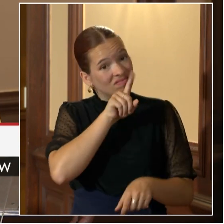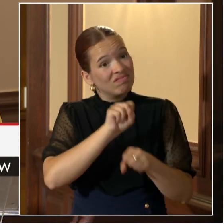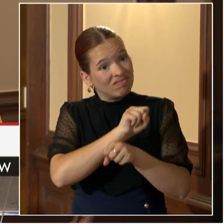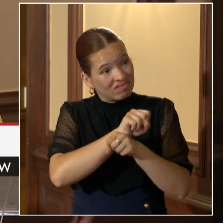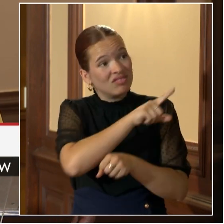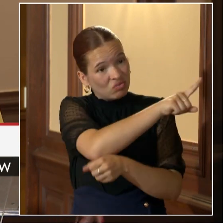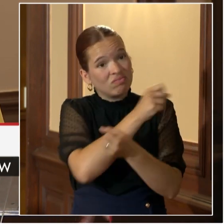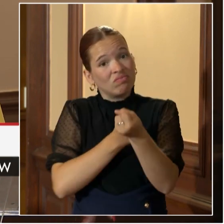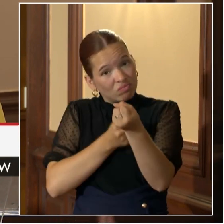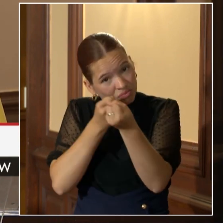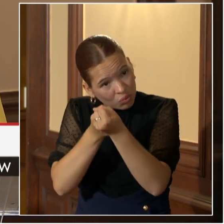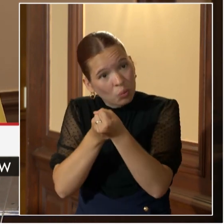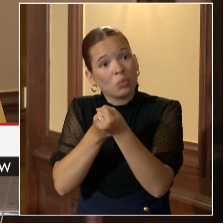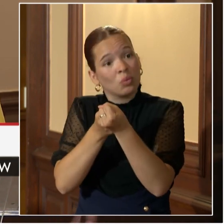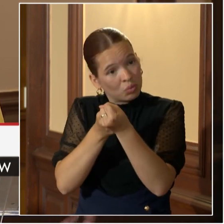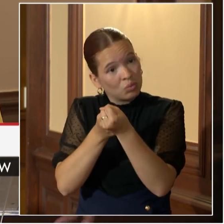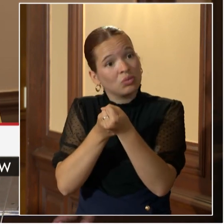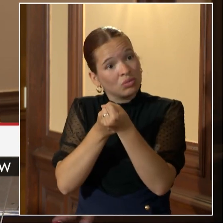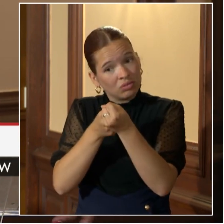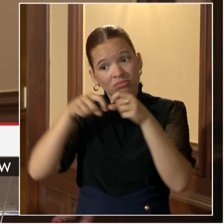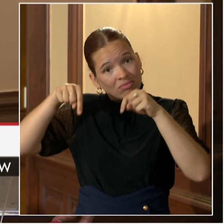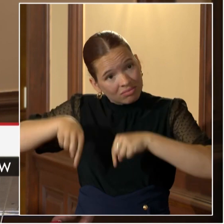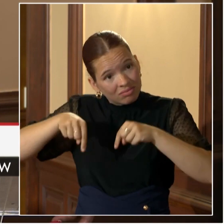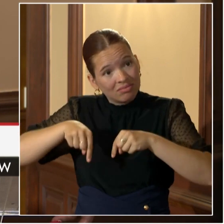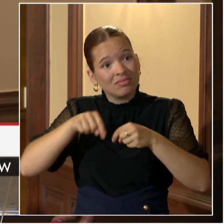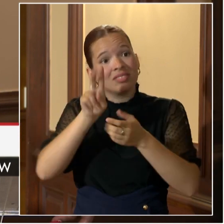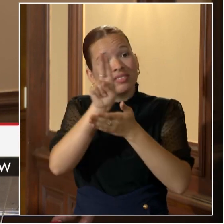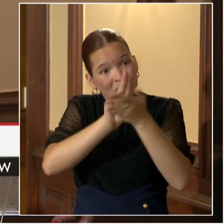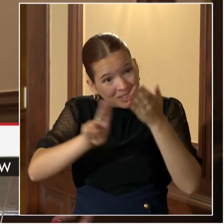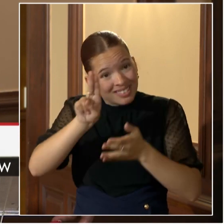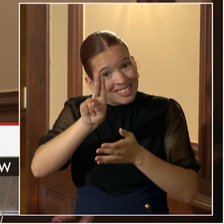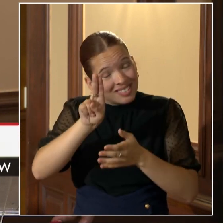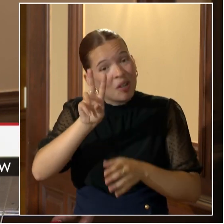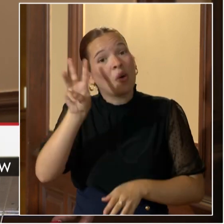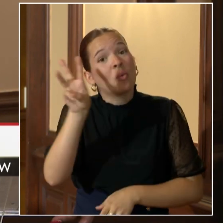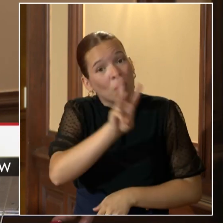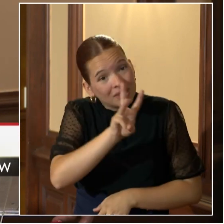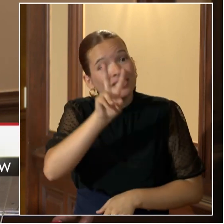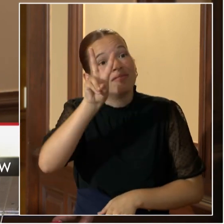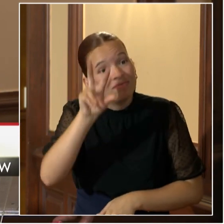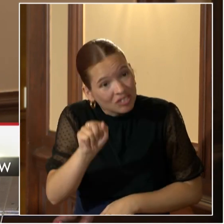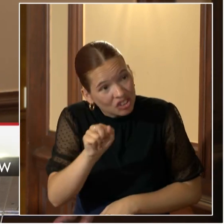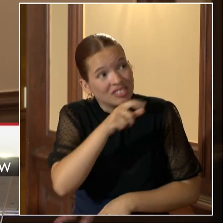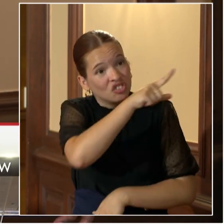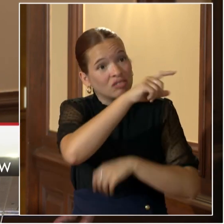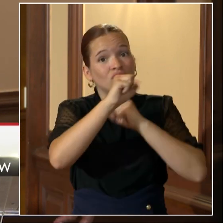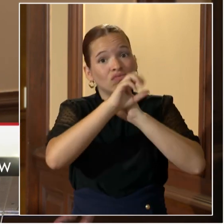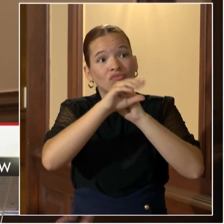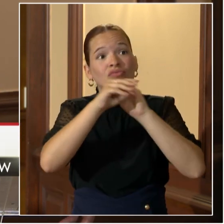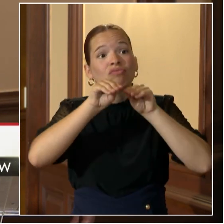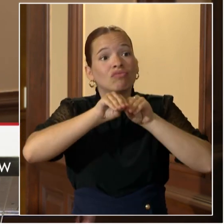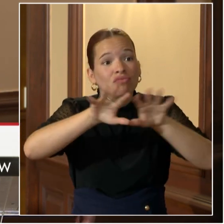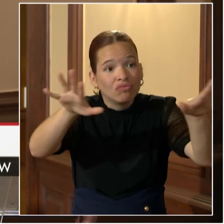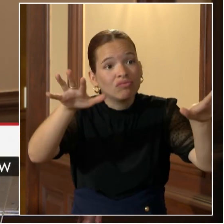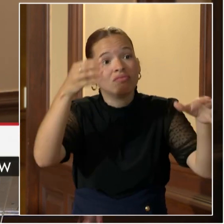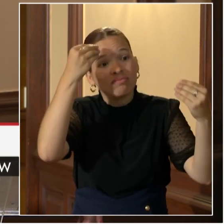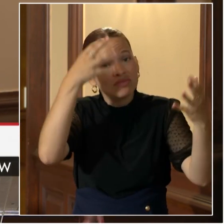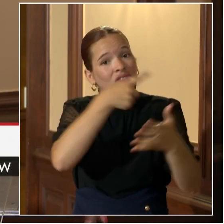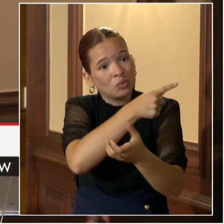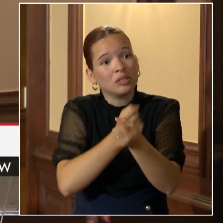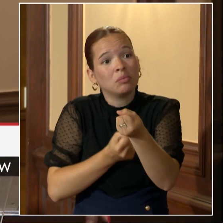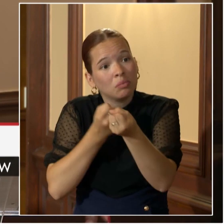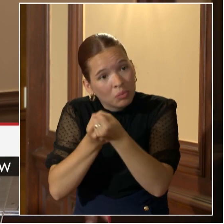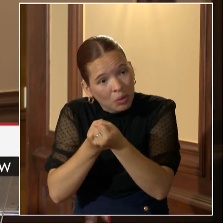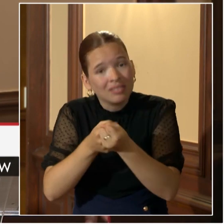have which was complemented by web banners, podcasts, and digital ads.